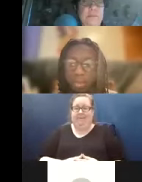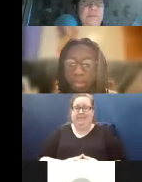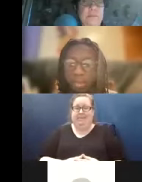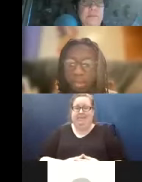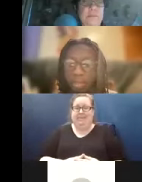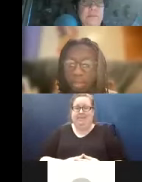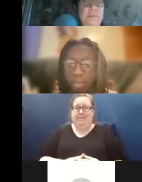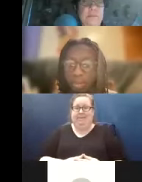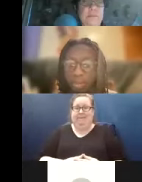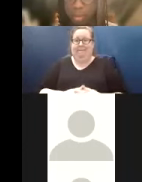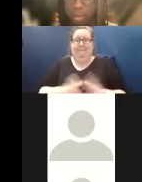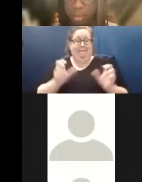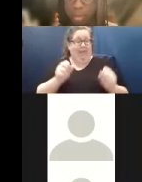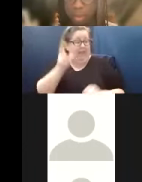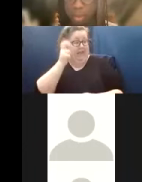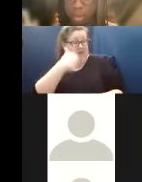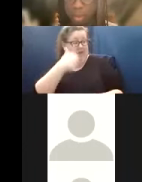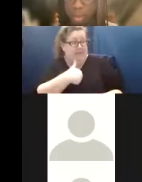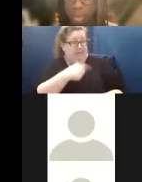Can you hear me?